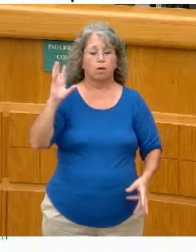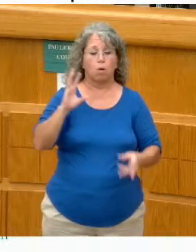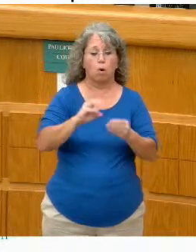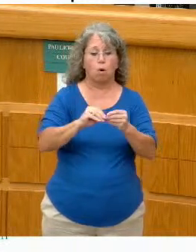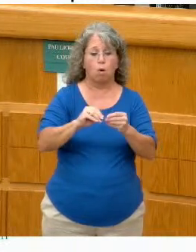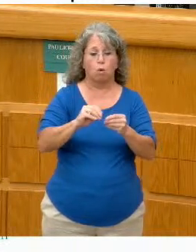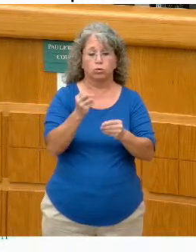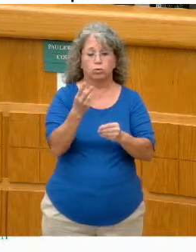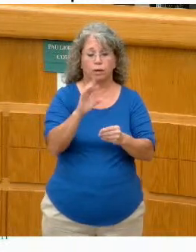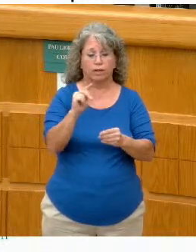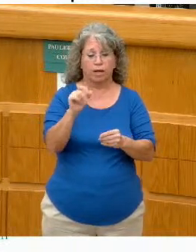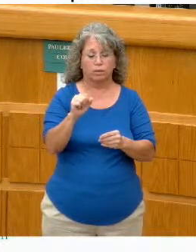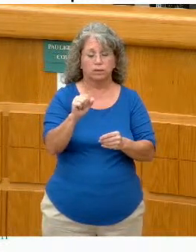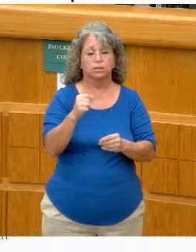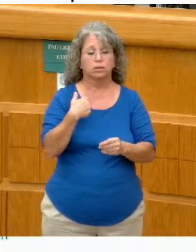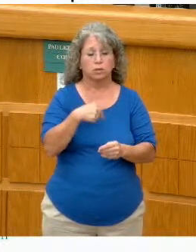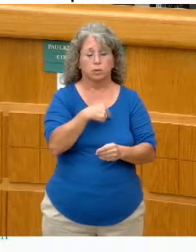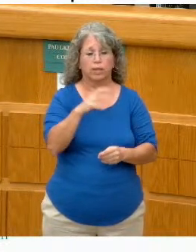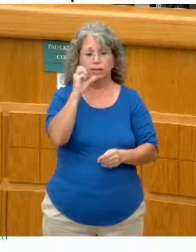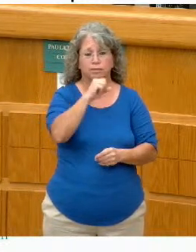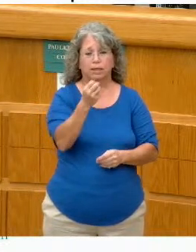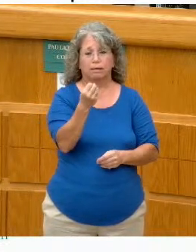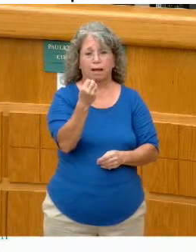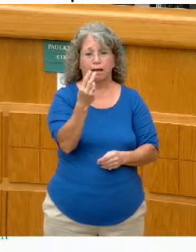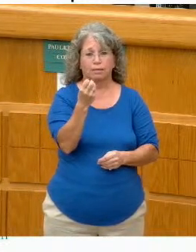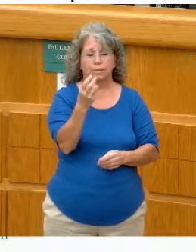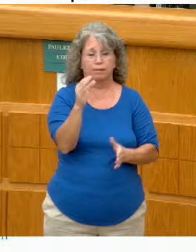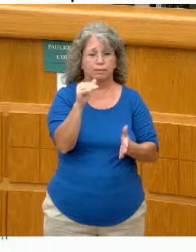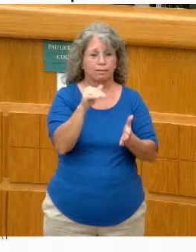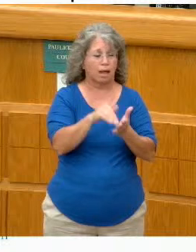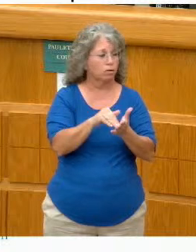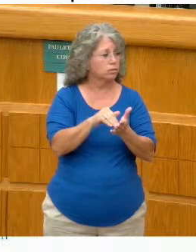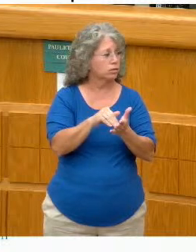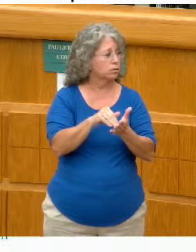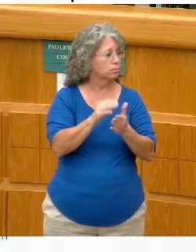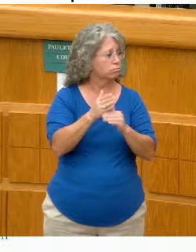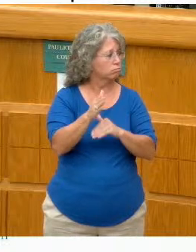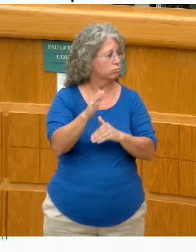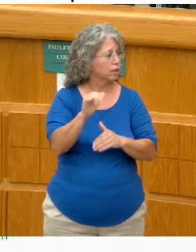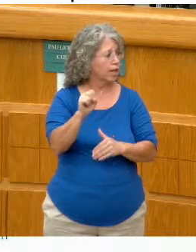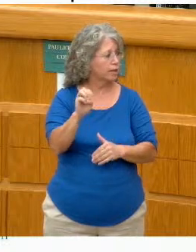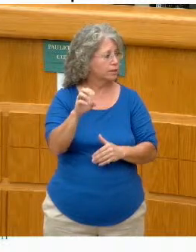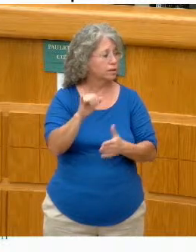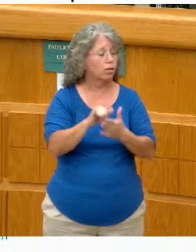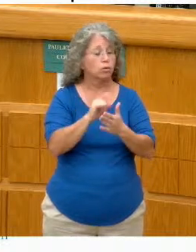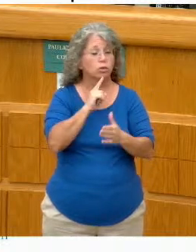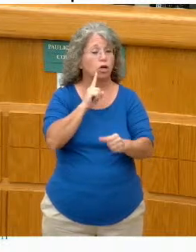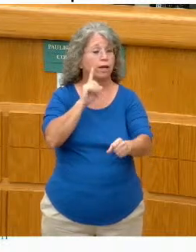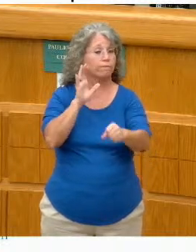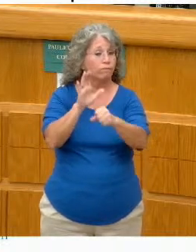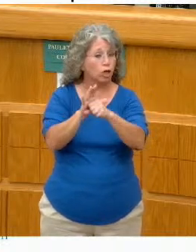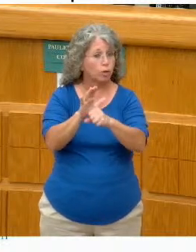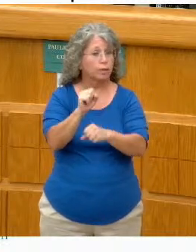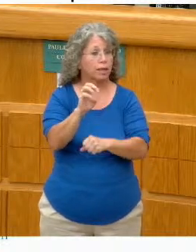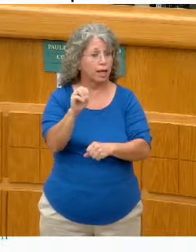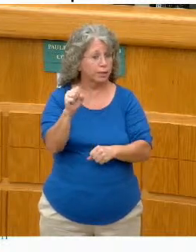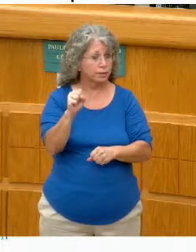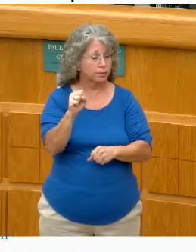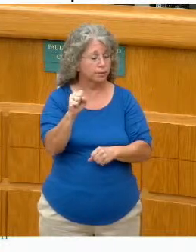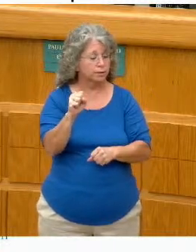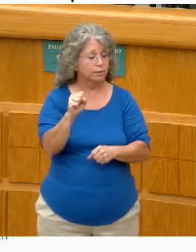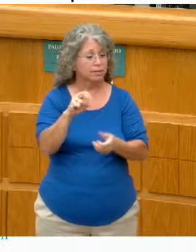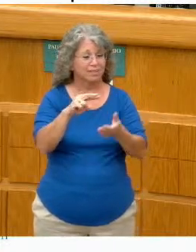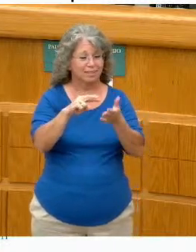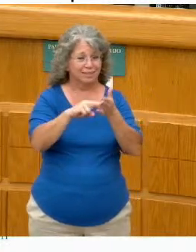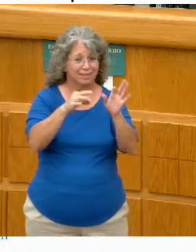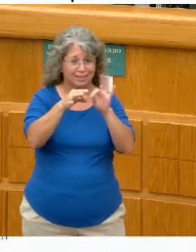19,021 cases. Now, I want to emphasize that these are confirmed cases of COVID-19, and the definition of